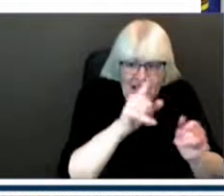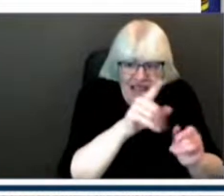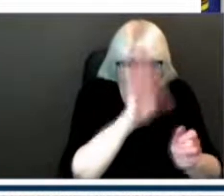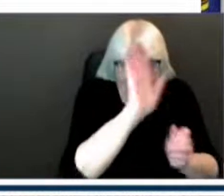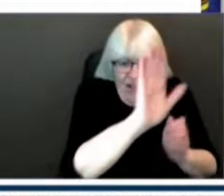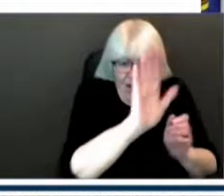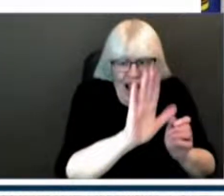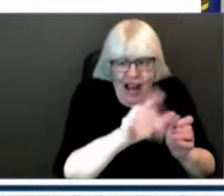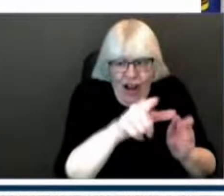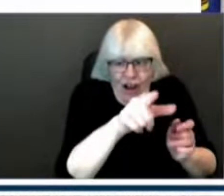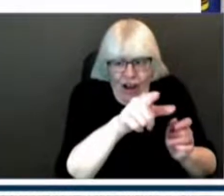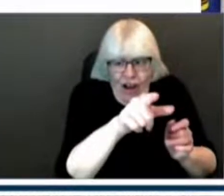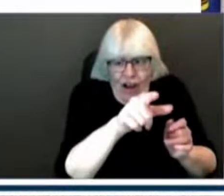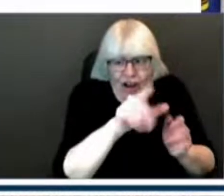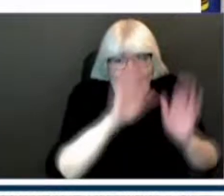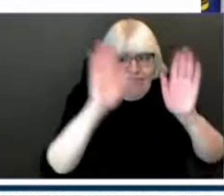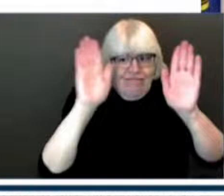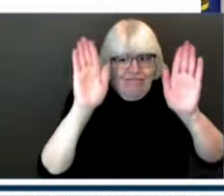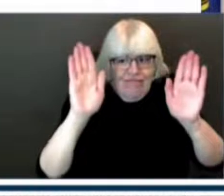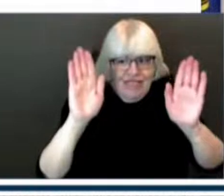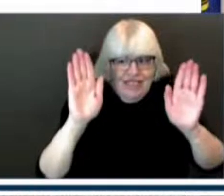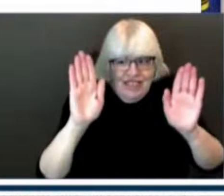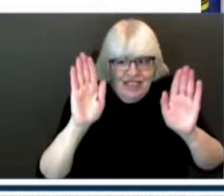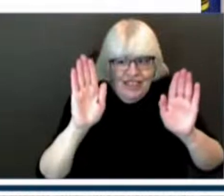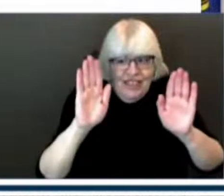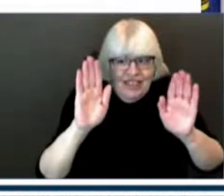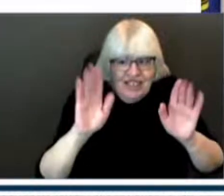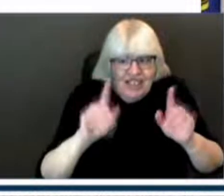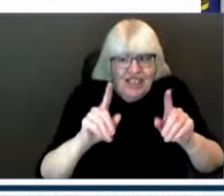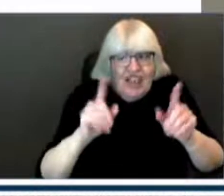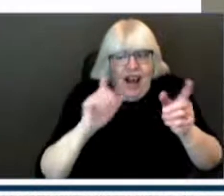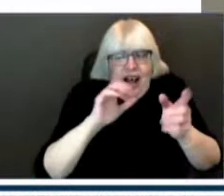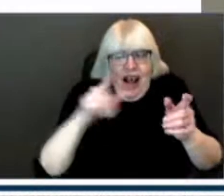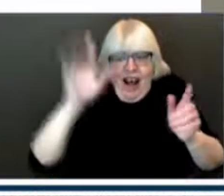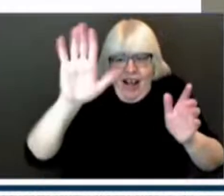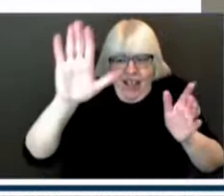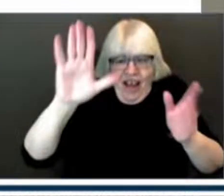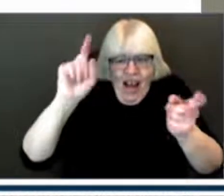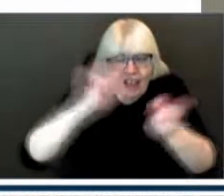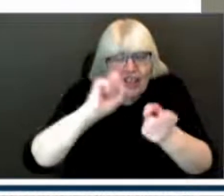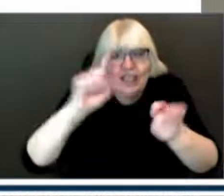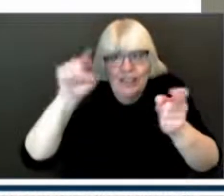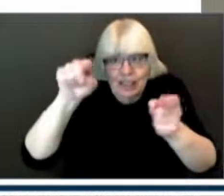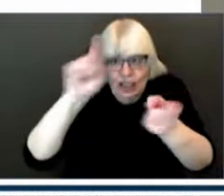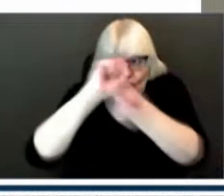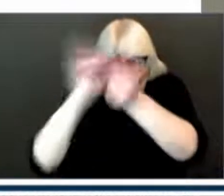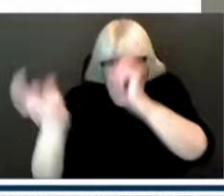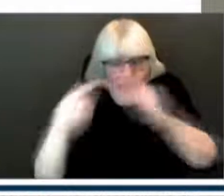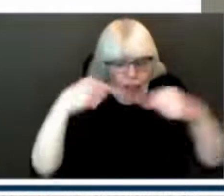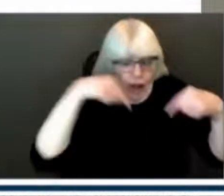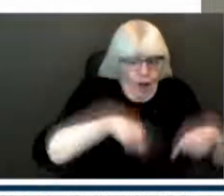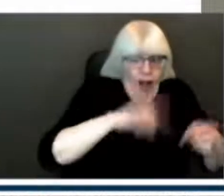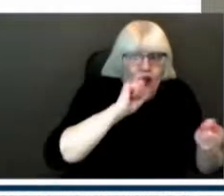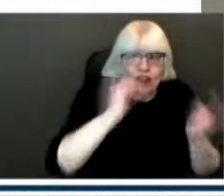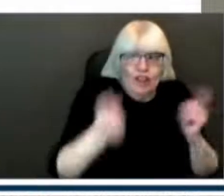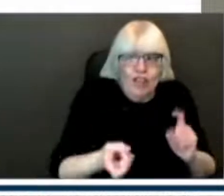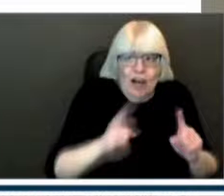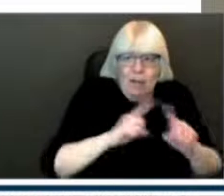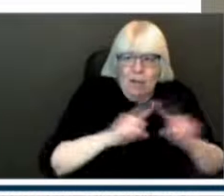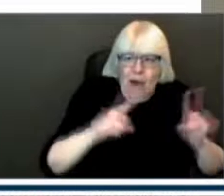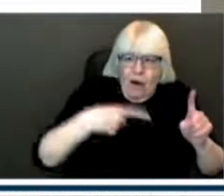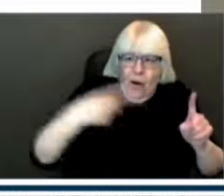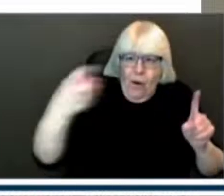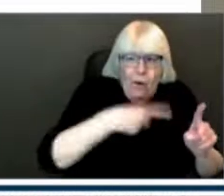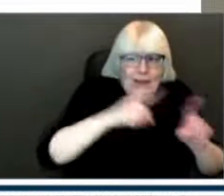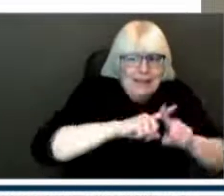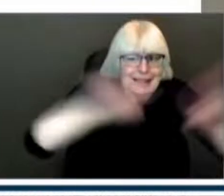Nova Scotia. I wonder if you could address that. So a couple of things. I was on a national call yesterday. We were with my chief medical officer colleagues, and we